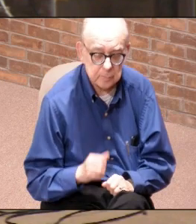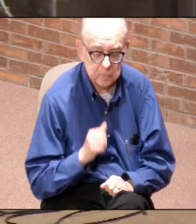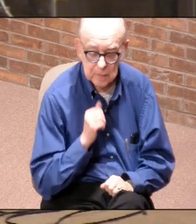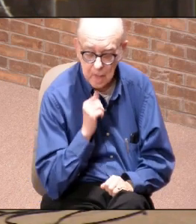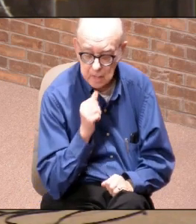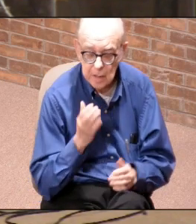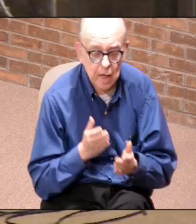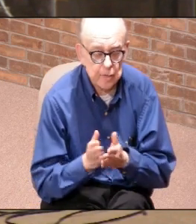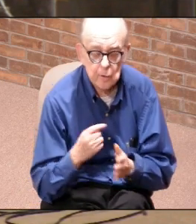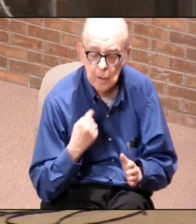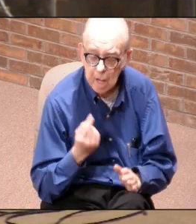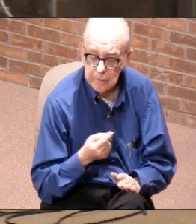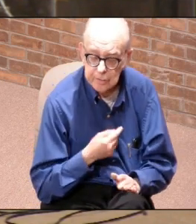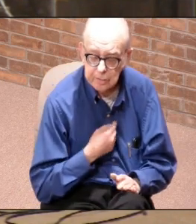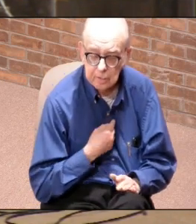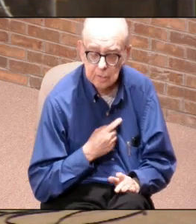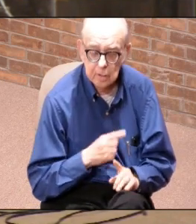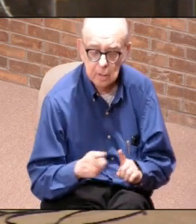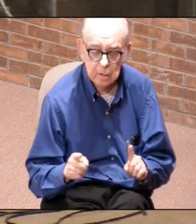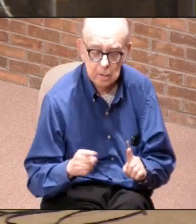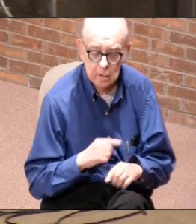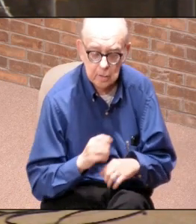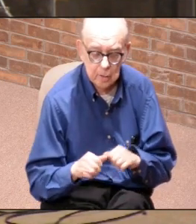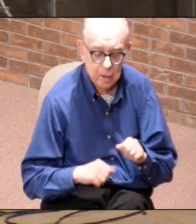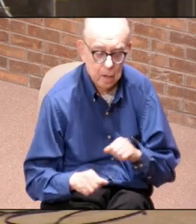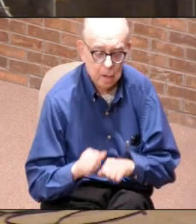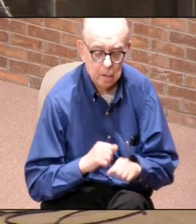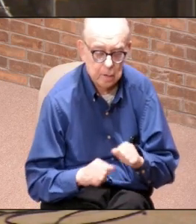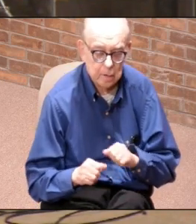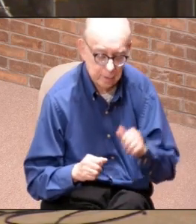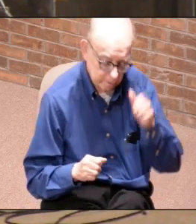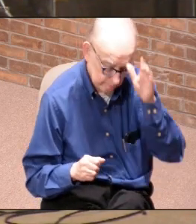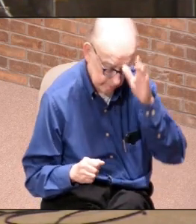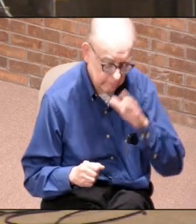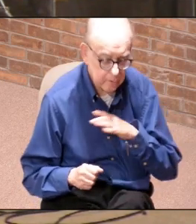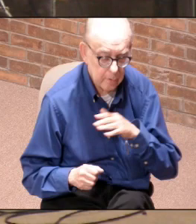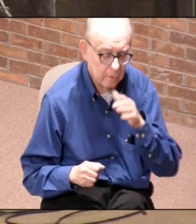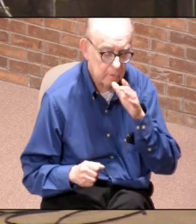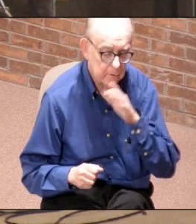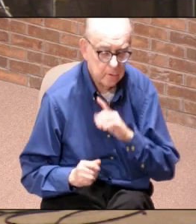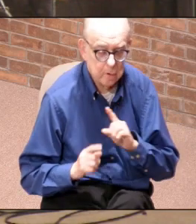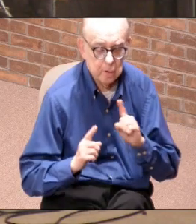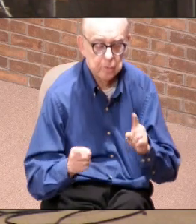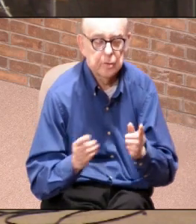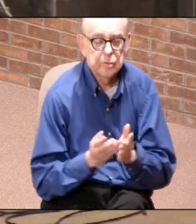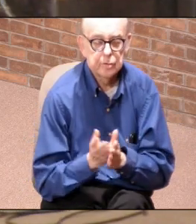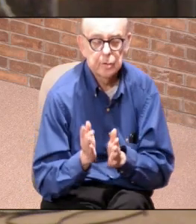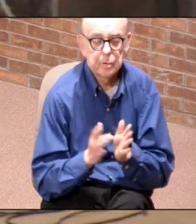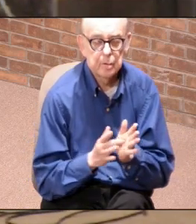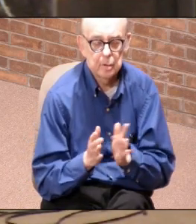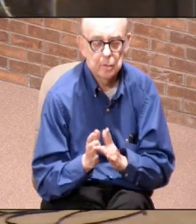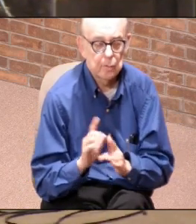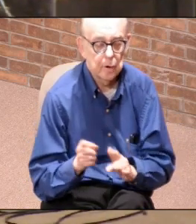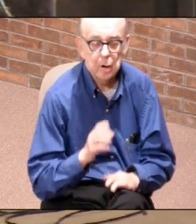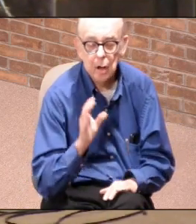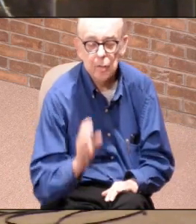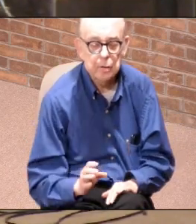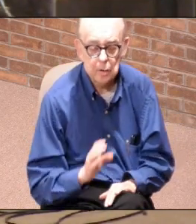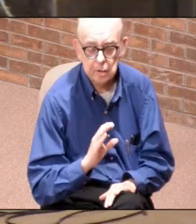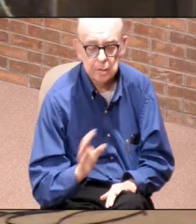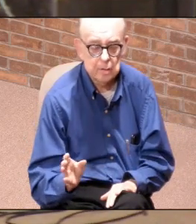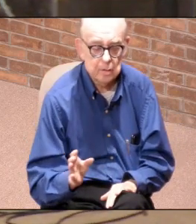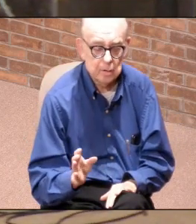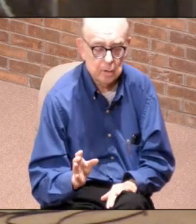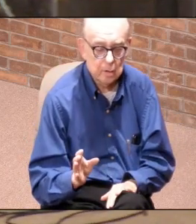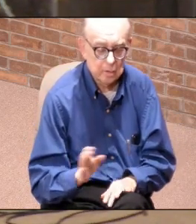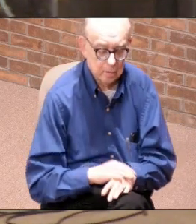Not through us, but all relationships, ladies and gentlemen, goes through Jesus on the cross.